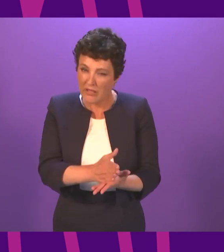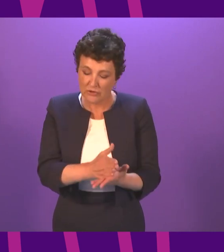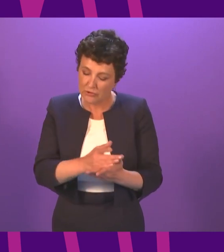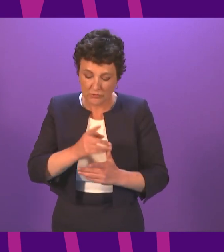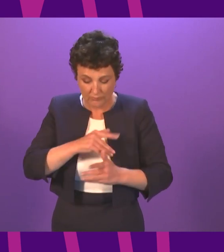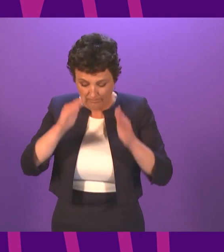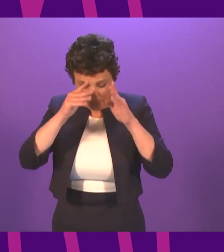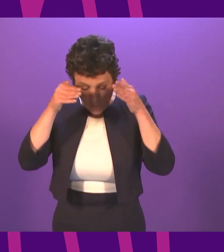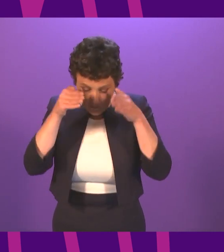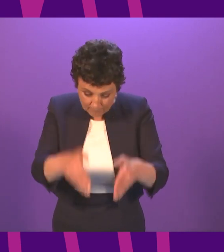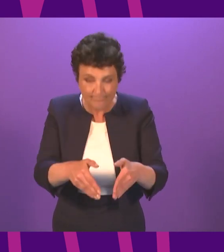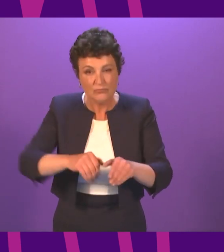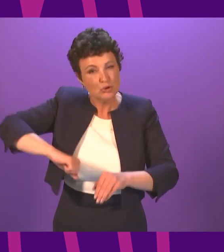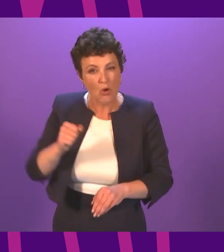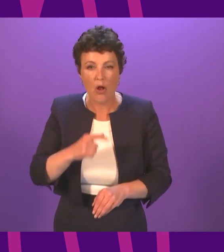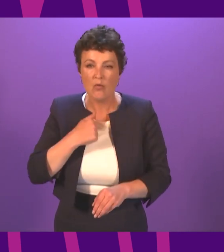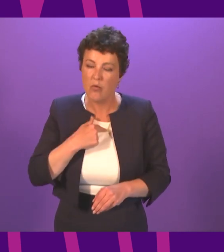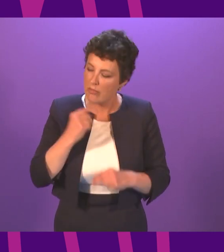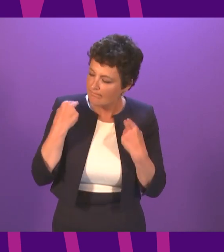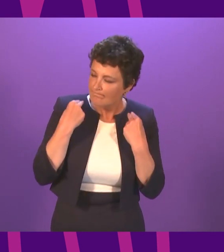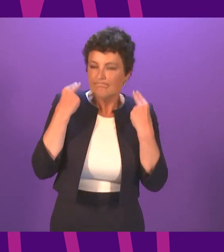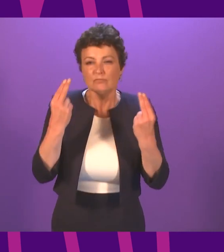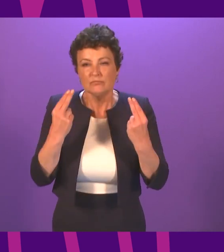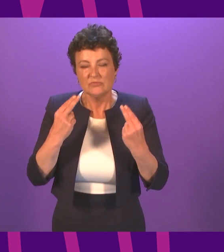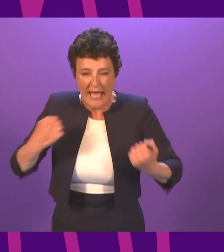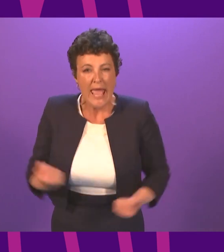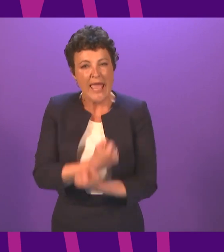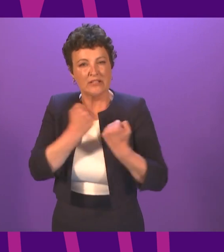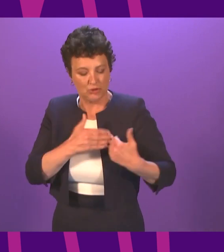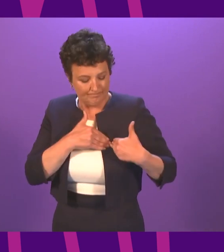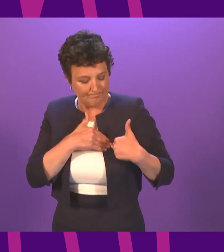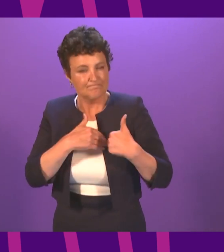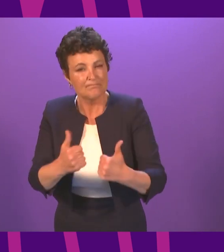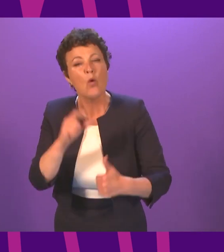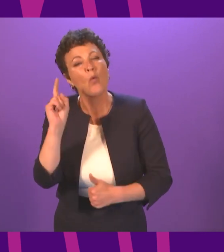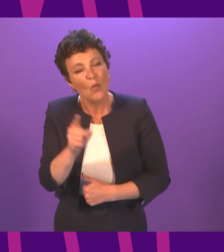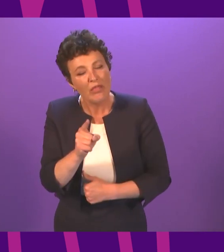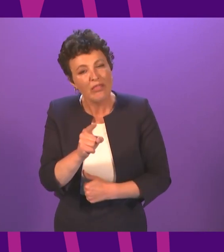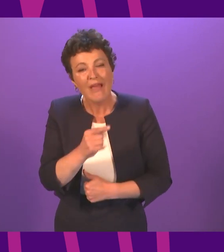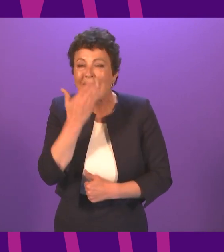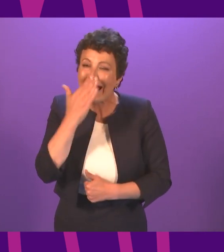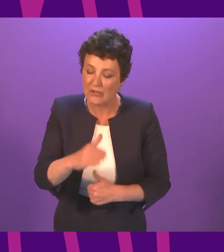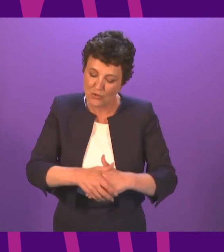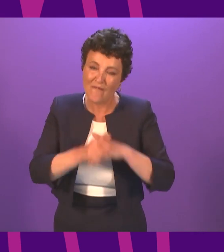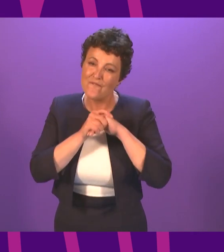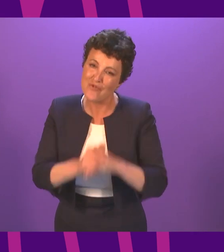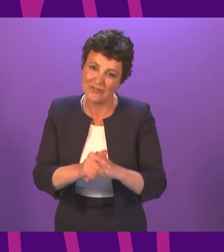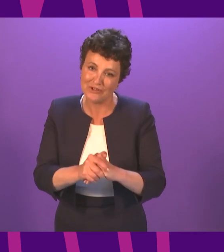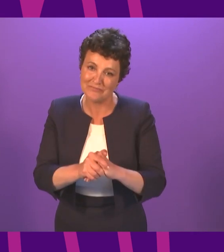energy and dedication, and to do so in a spirit of integrity, friendship and common purpose.